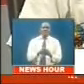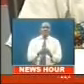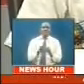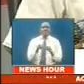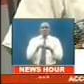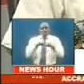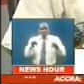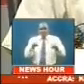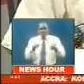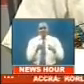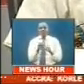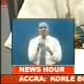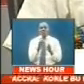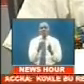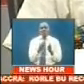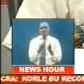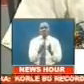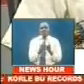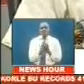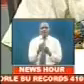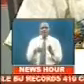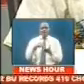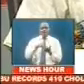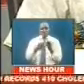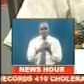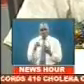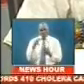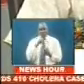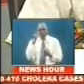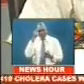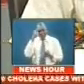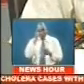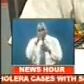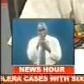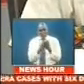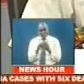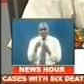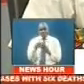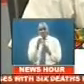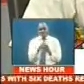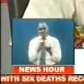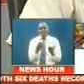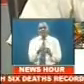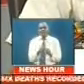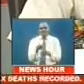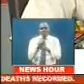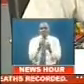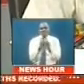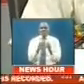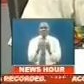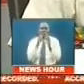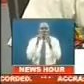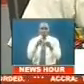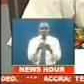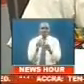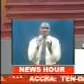actually implemented by the central bank. Don't you think that some of these could have been fallen on without us going